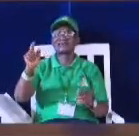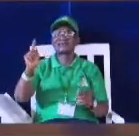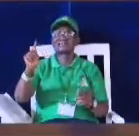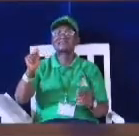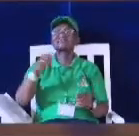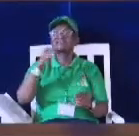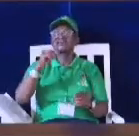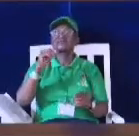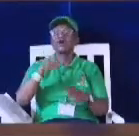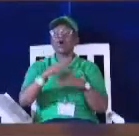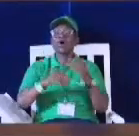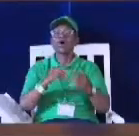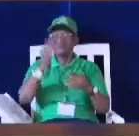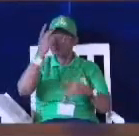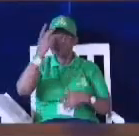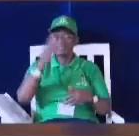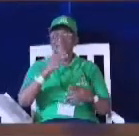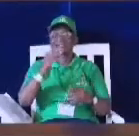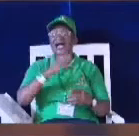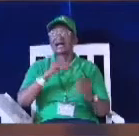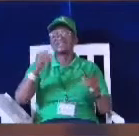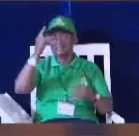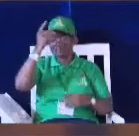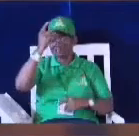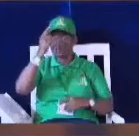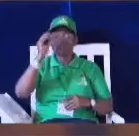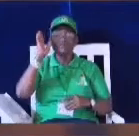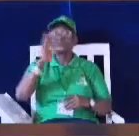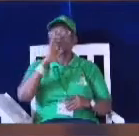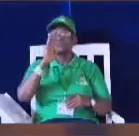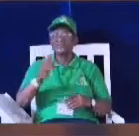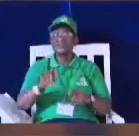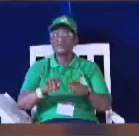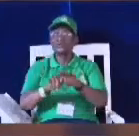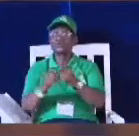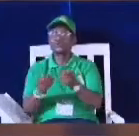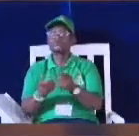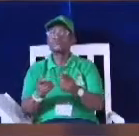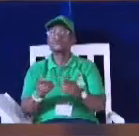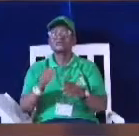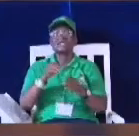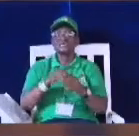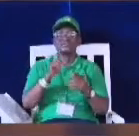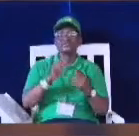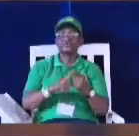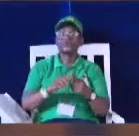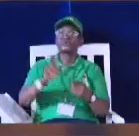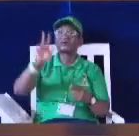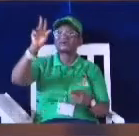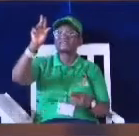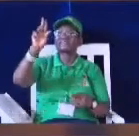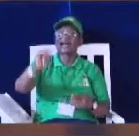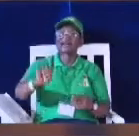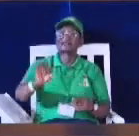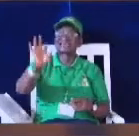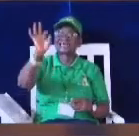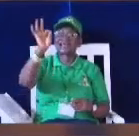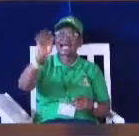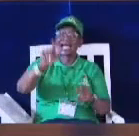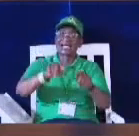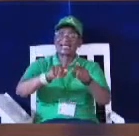and diseases in the world could be classified into 39 categories.